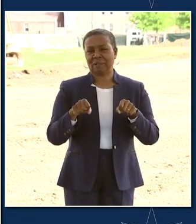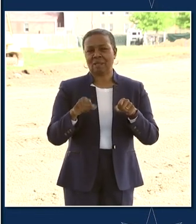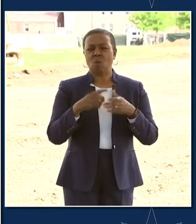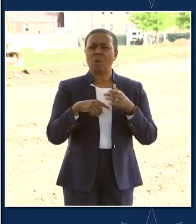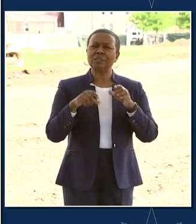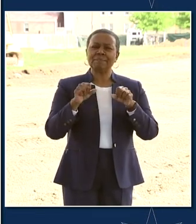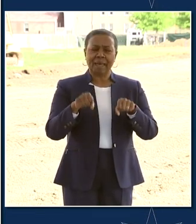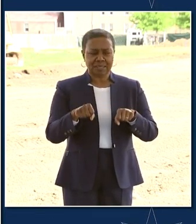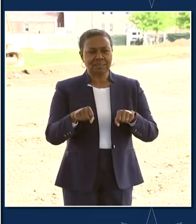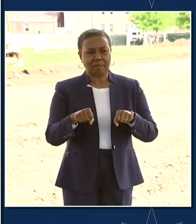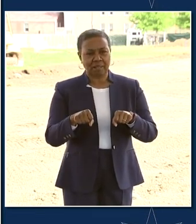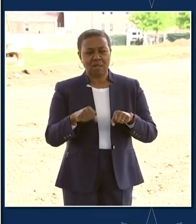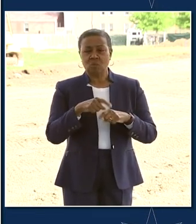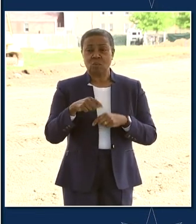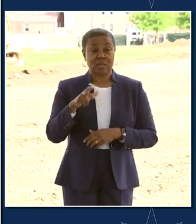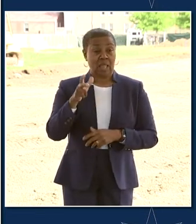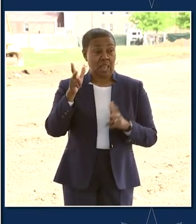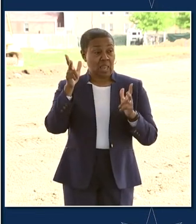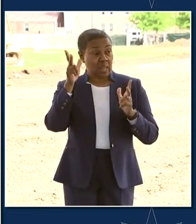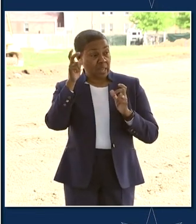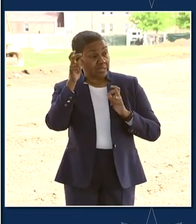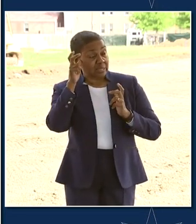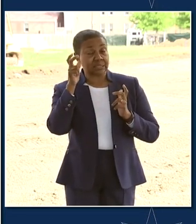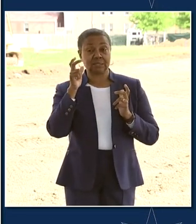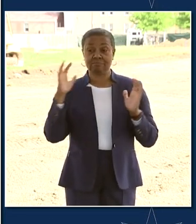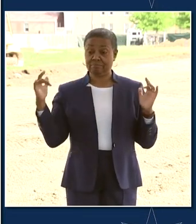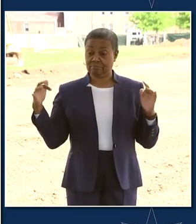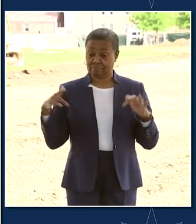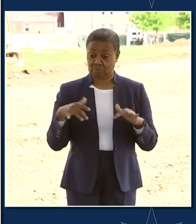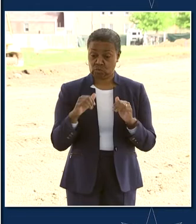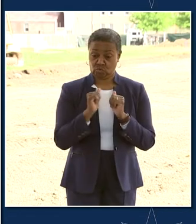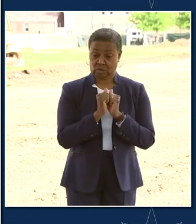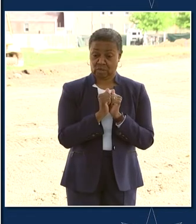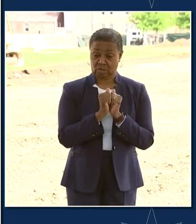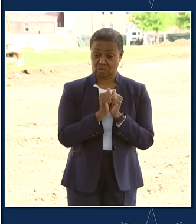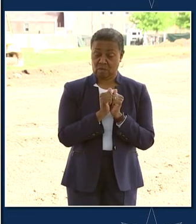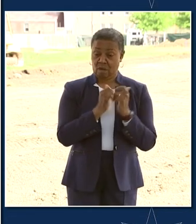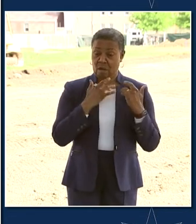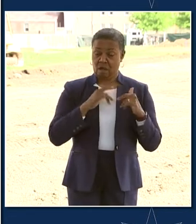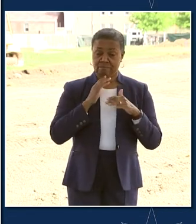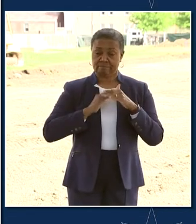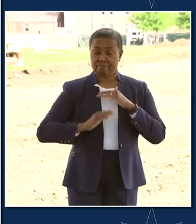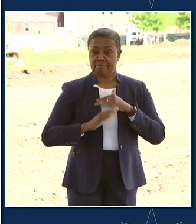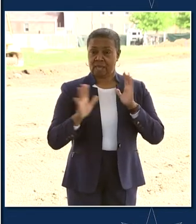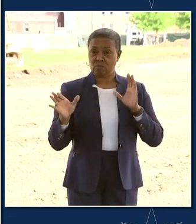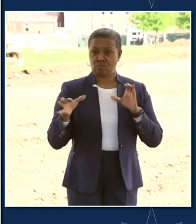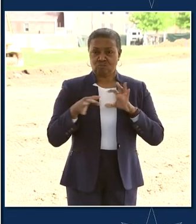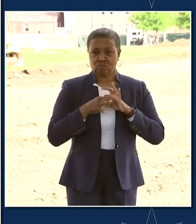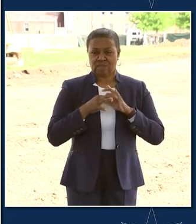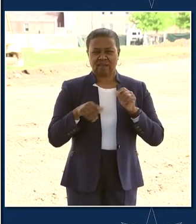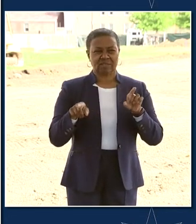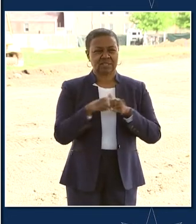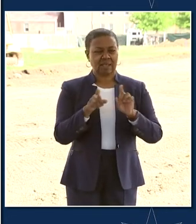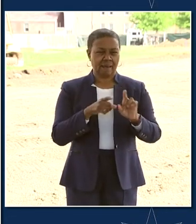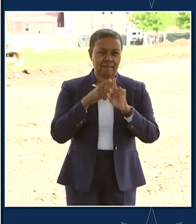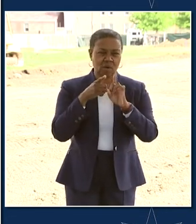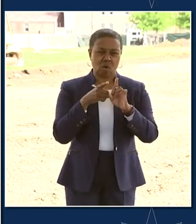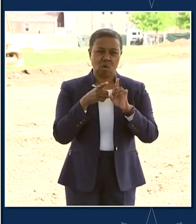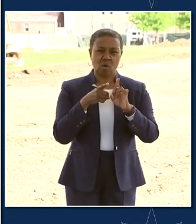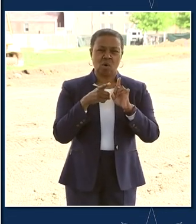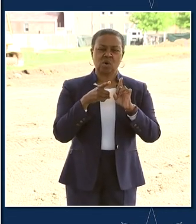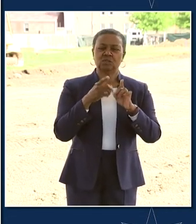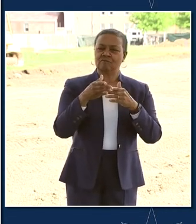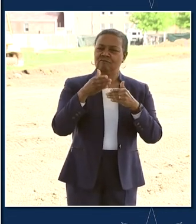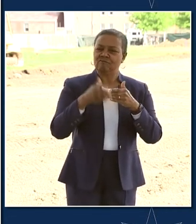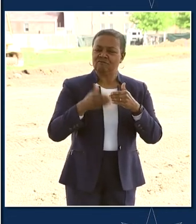is possible when we listen, when we come together with a humble heart, and that we unite on a common sense of purpose to get